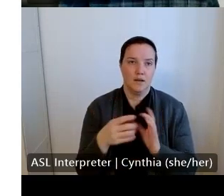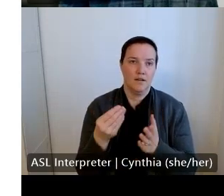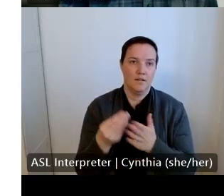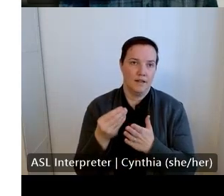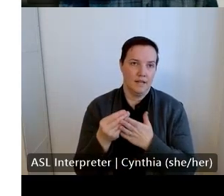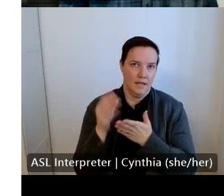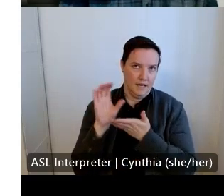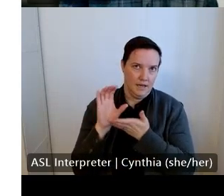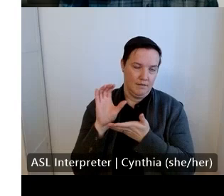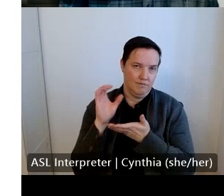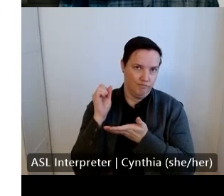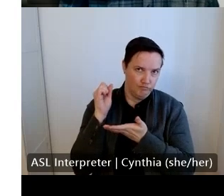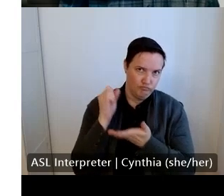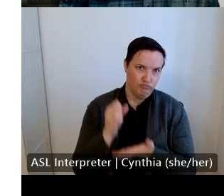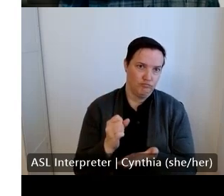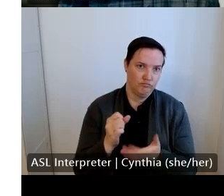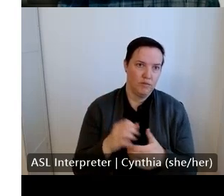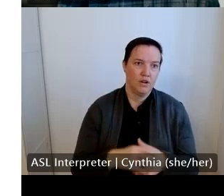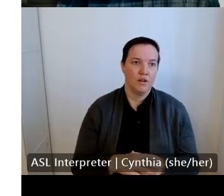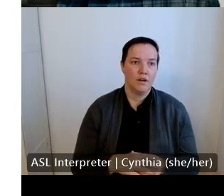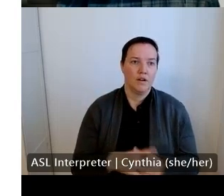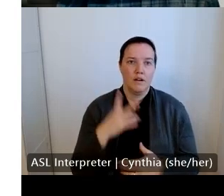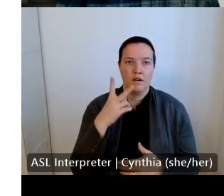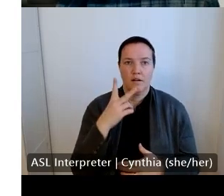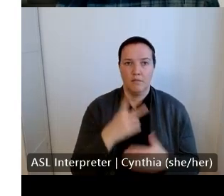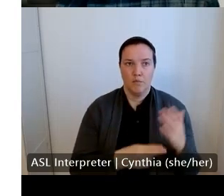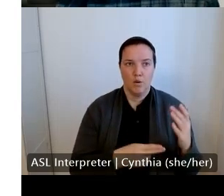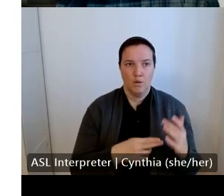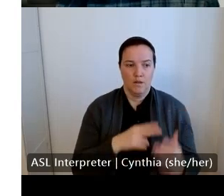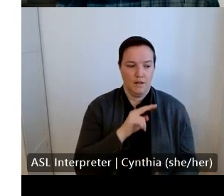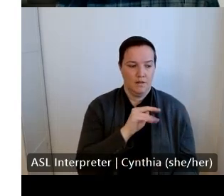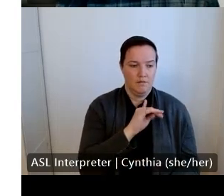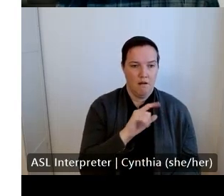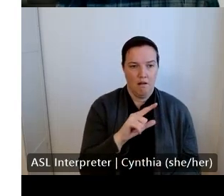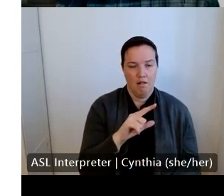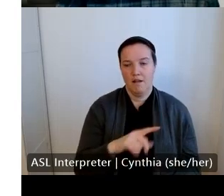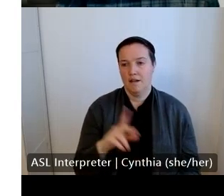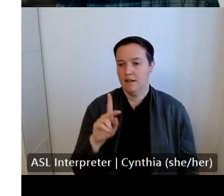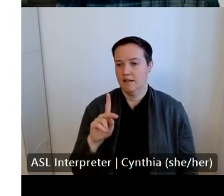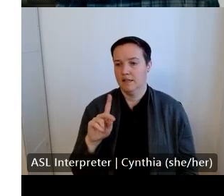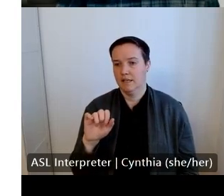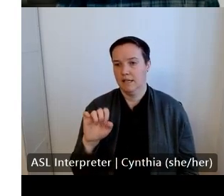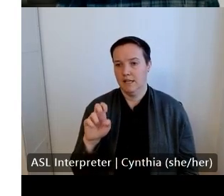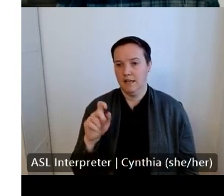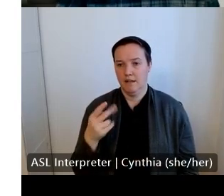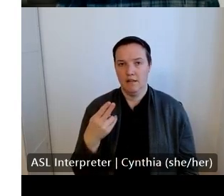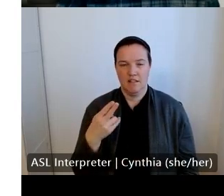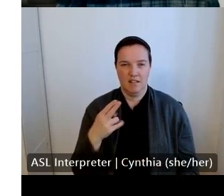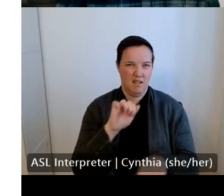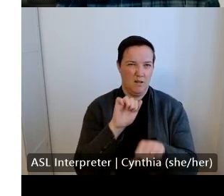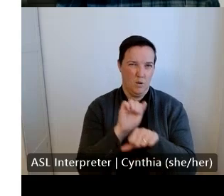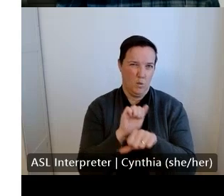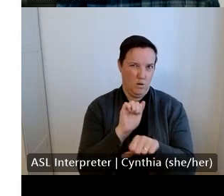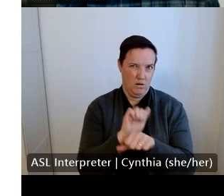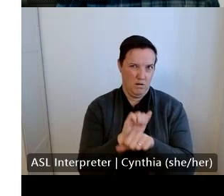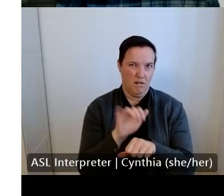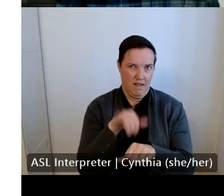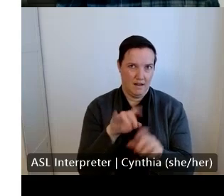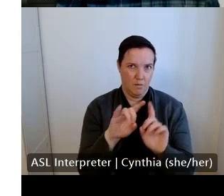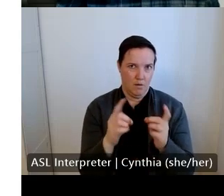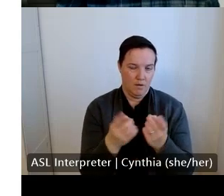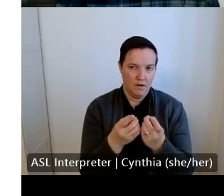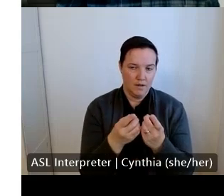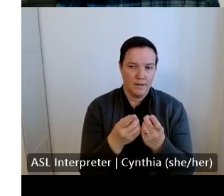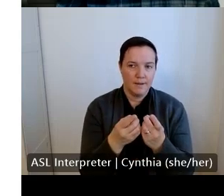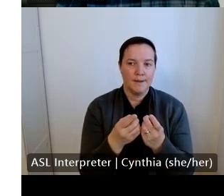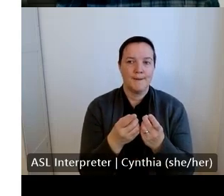disability-related funding. So both Keith and Niall work in that department, and it